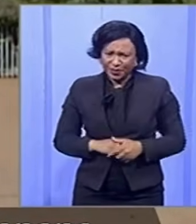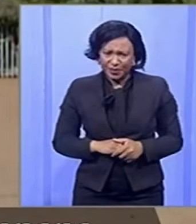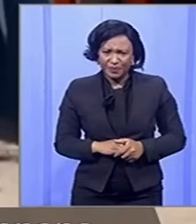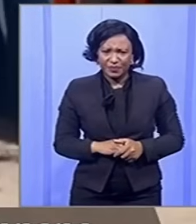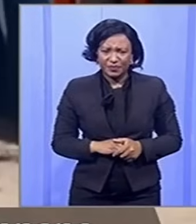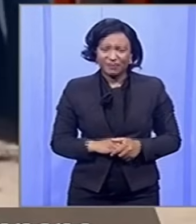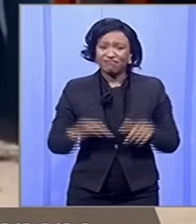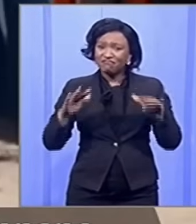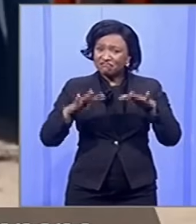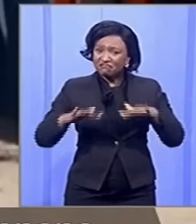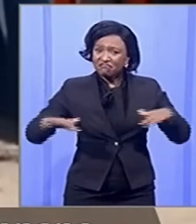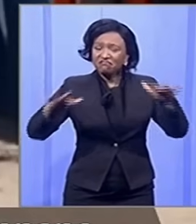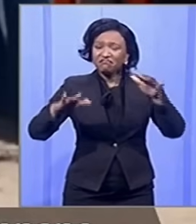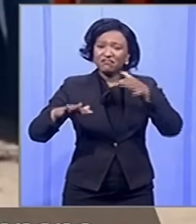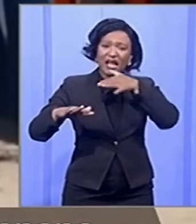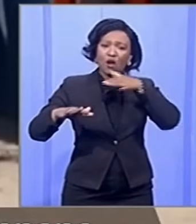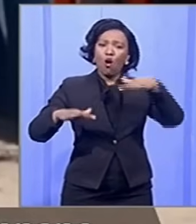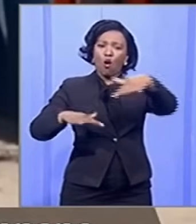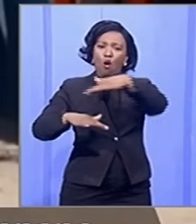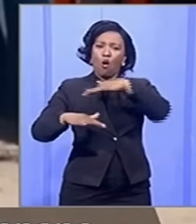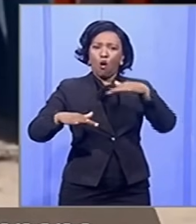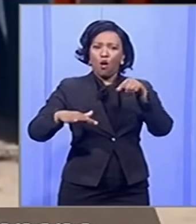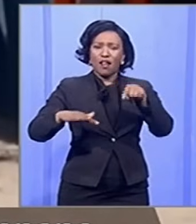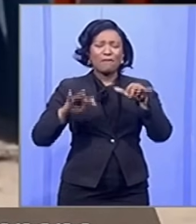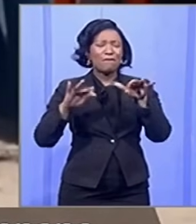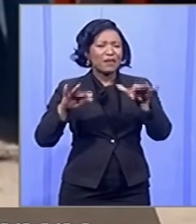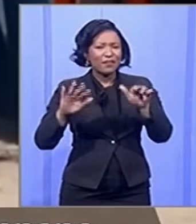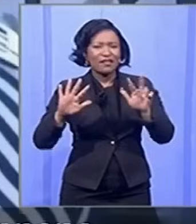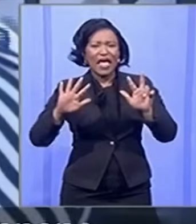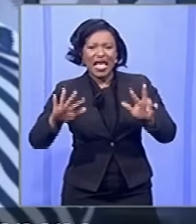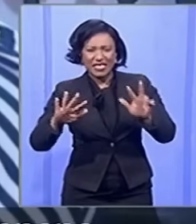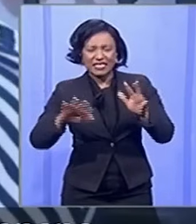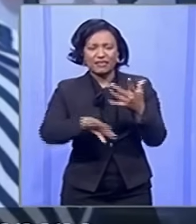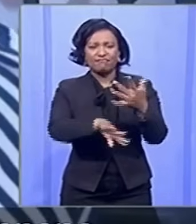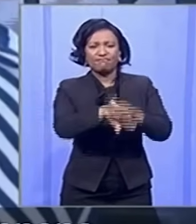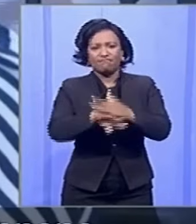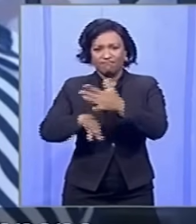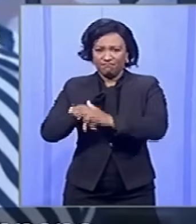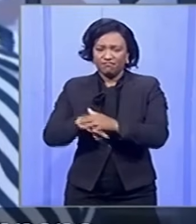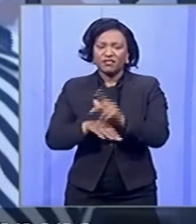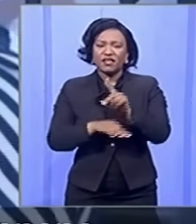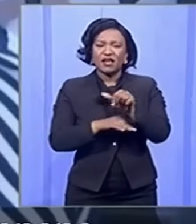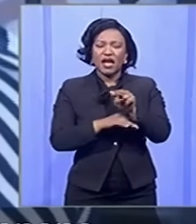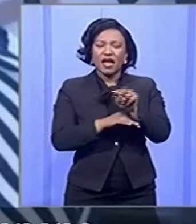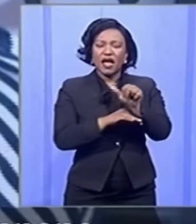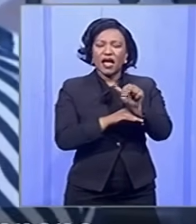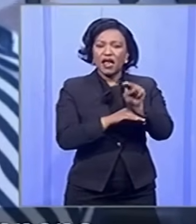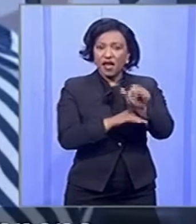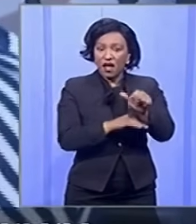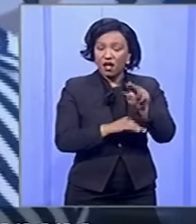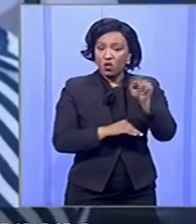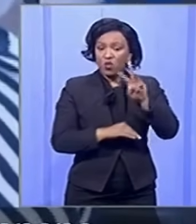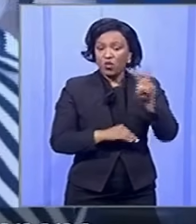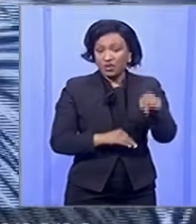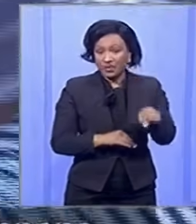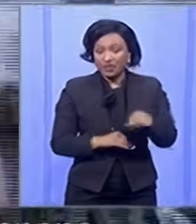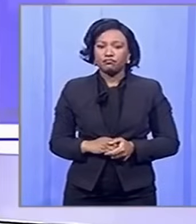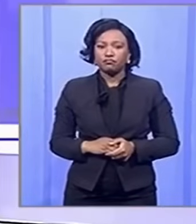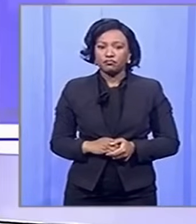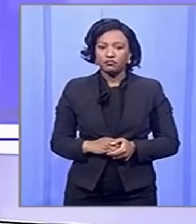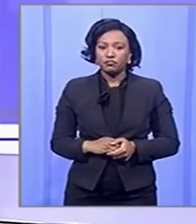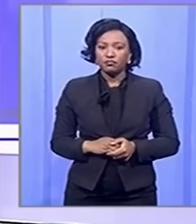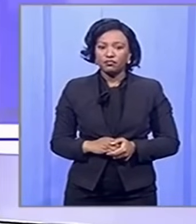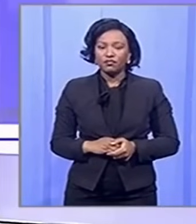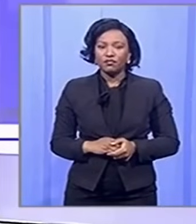Mothuntšho wa lefelo la Madila o fetile ka maphelo a ba seswai ka Kanana ka Northwest. When you go